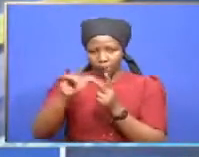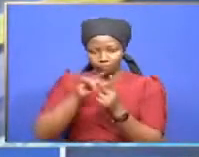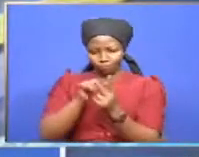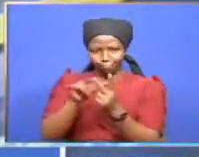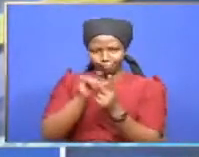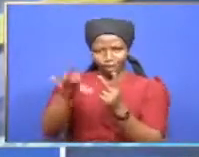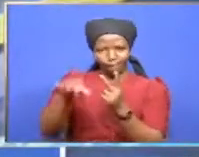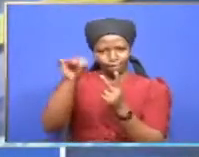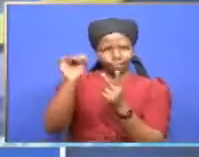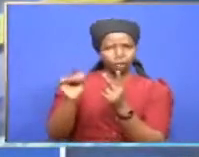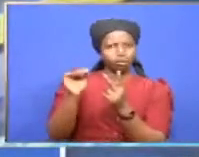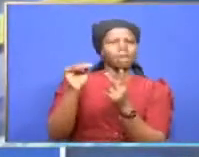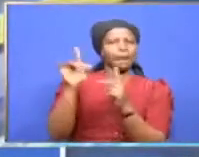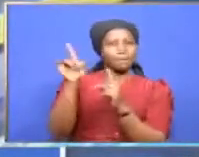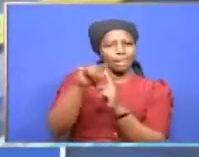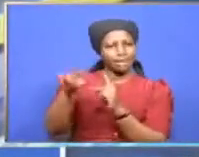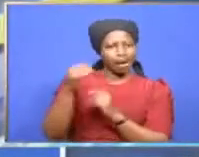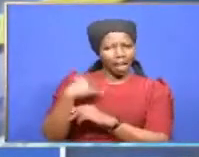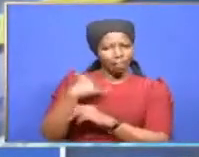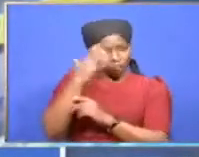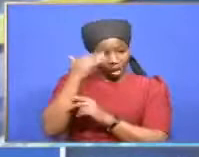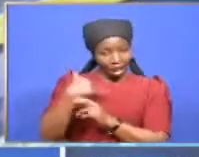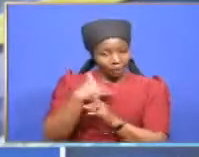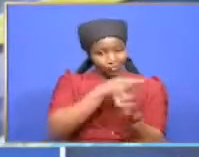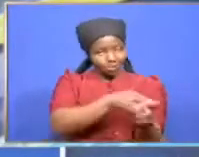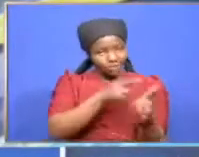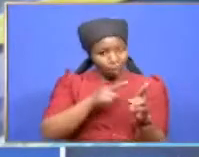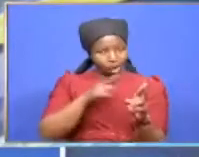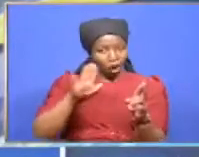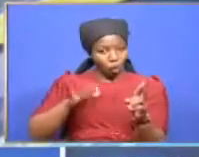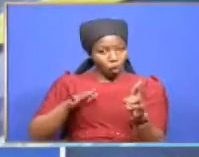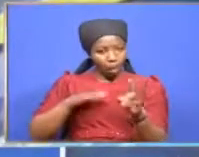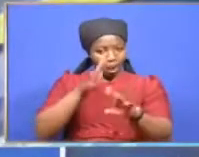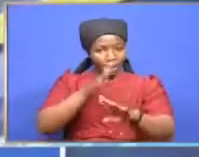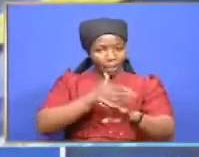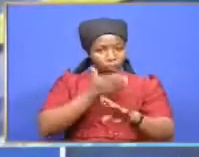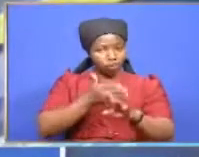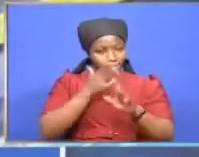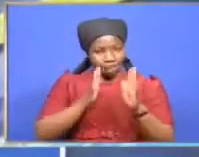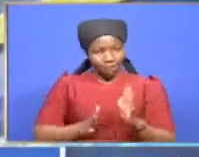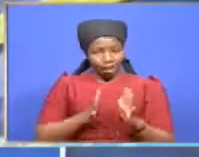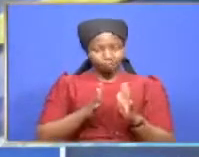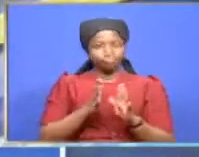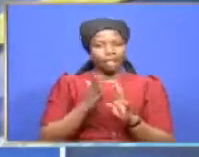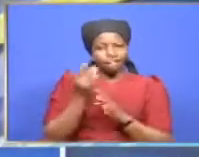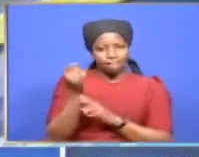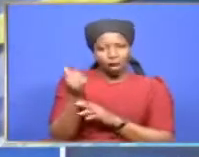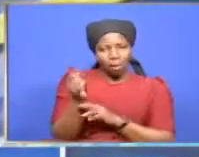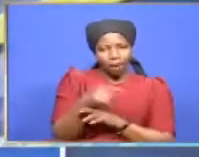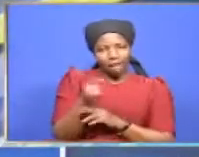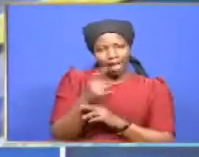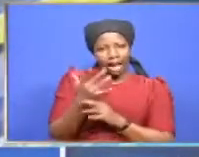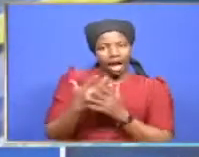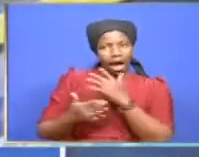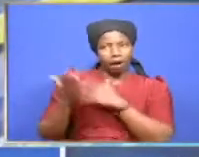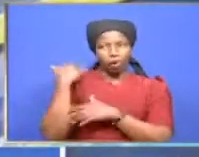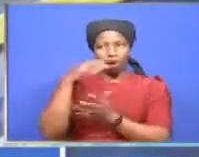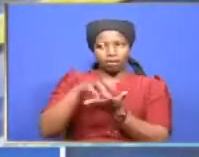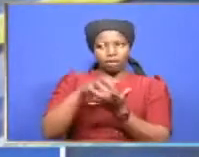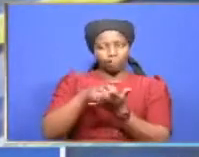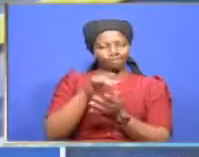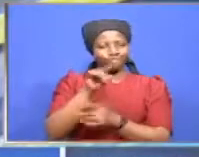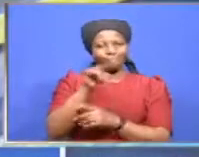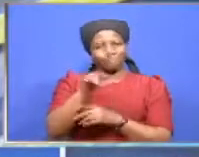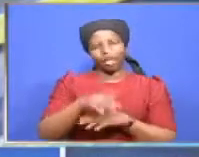gang raping a female musician. Just a case that was there a few months ago, and they were slapped a 15